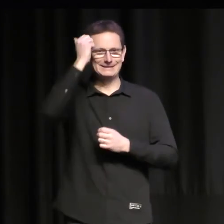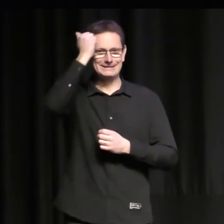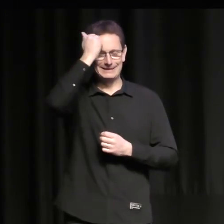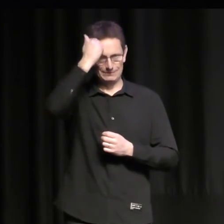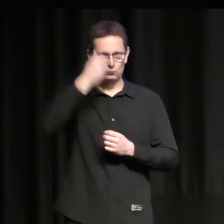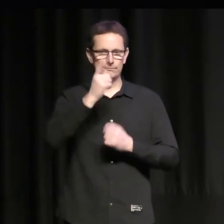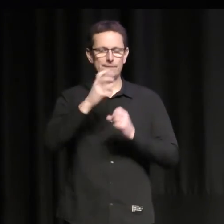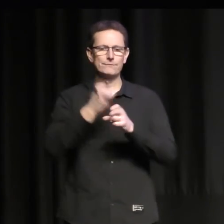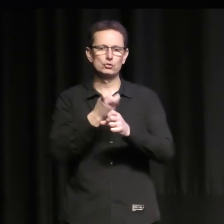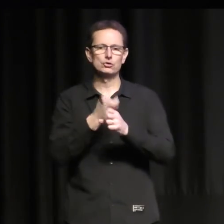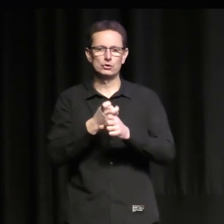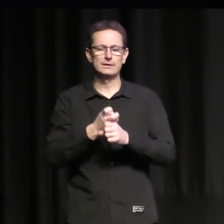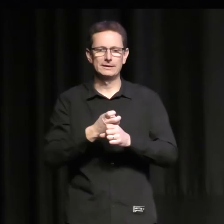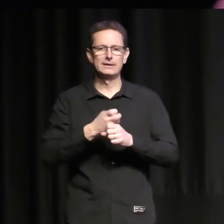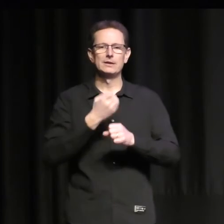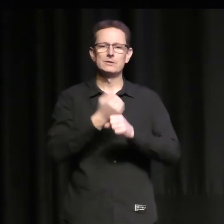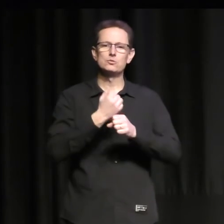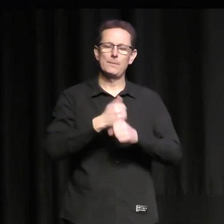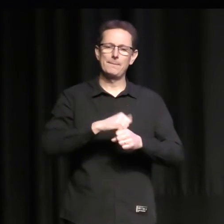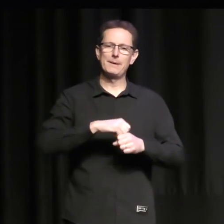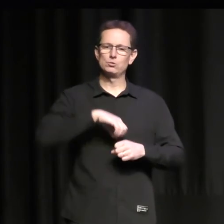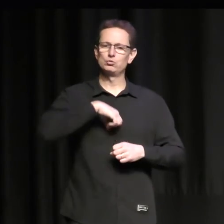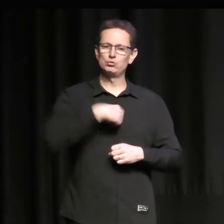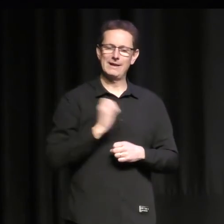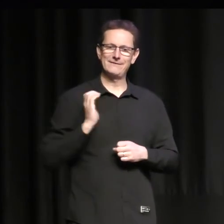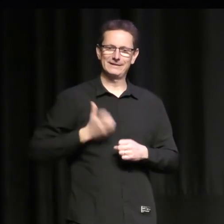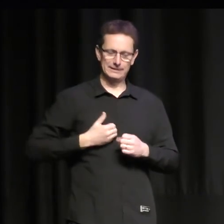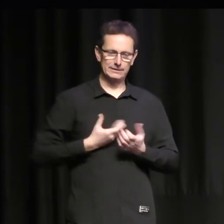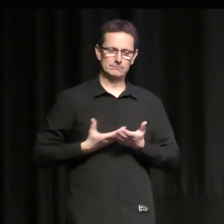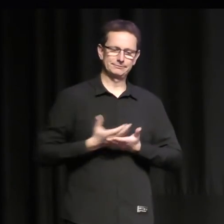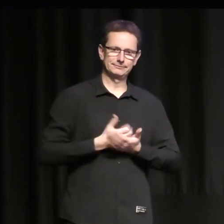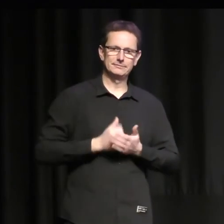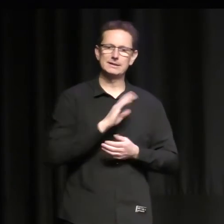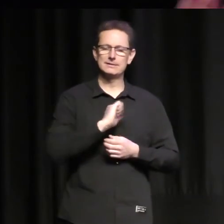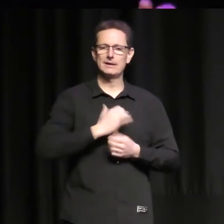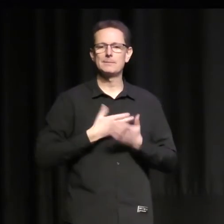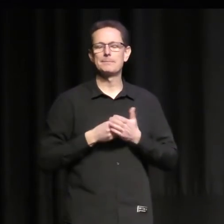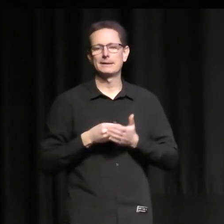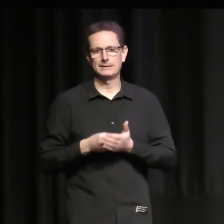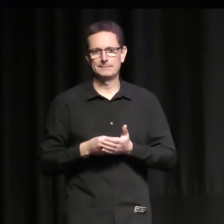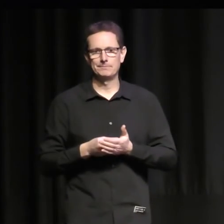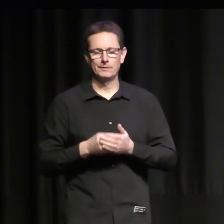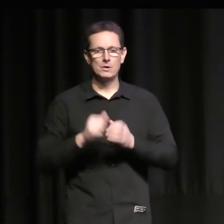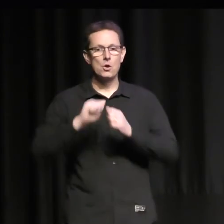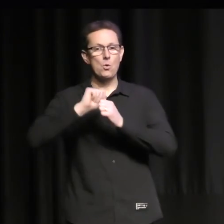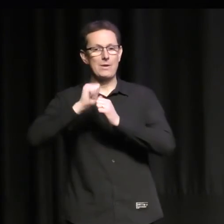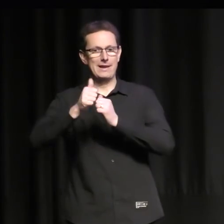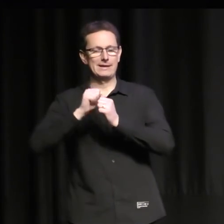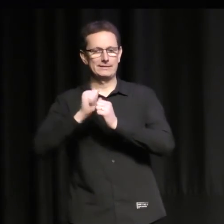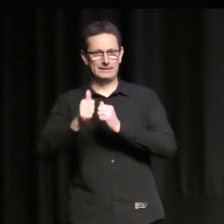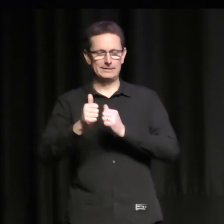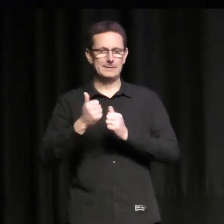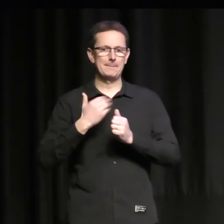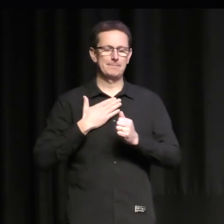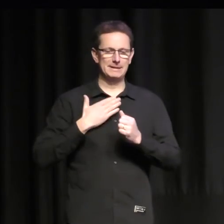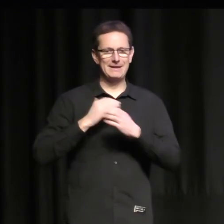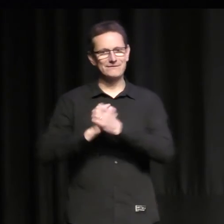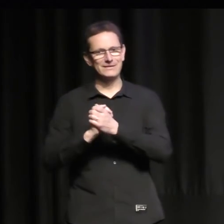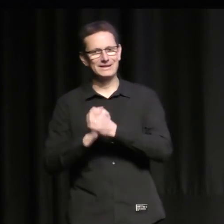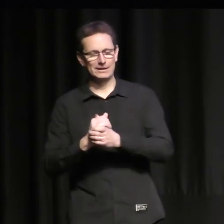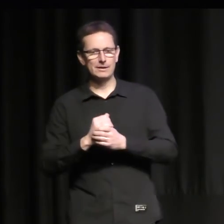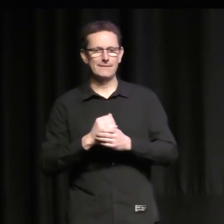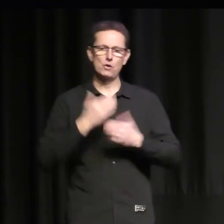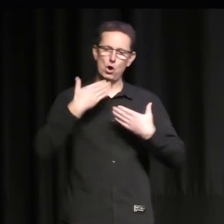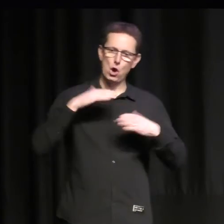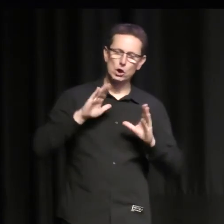20 years, to give a talk on basic income. And their leaders, all friends of mine, were very polite,